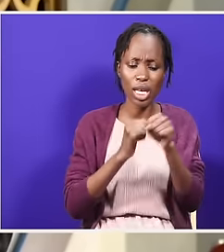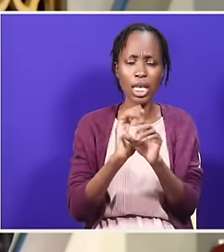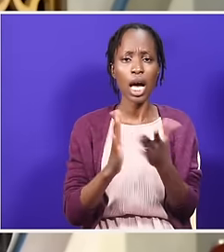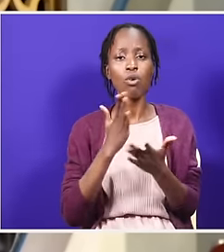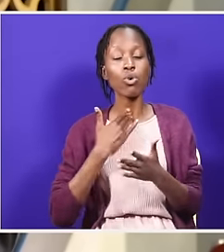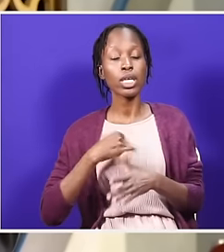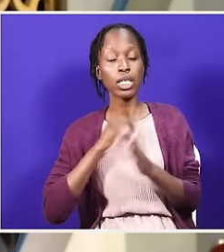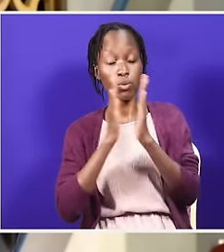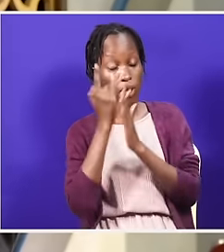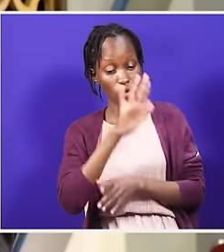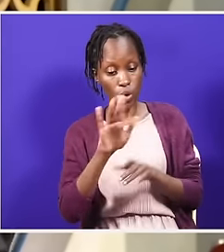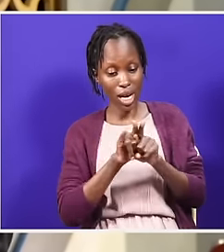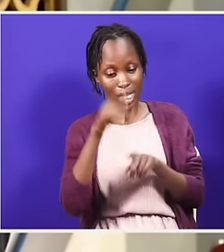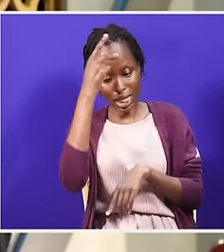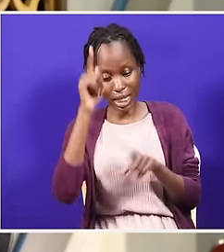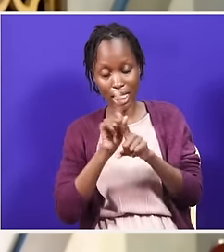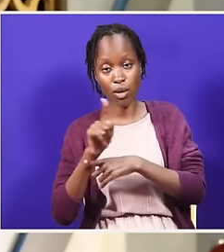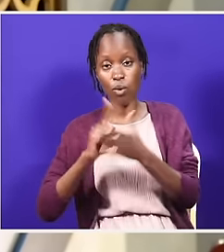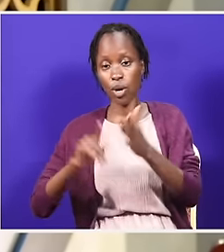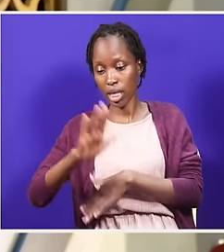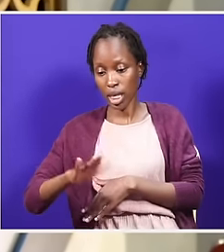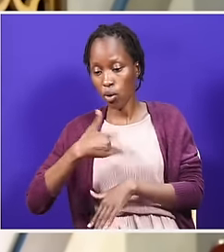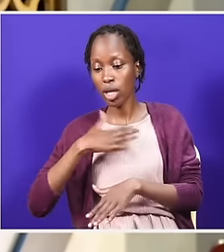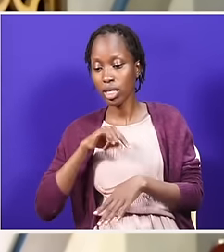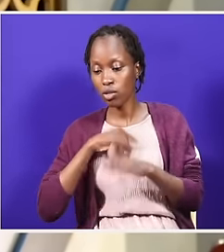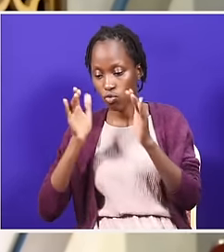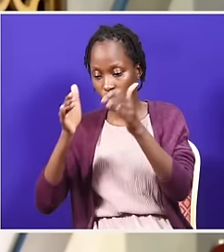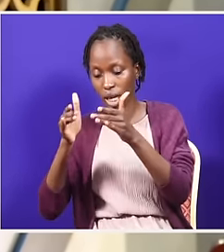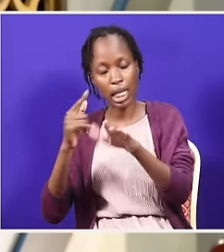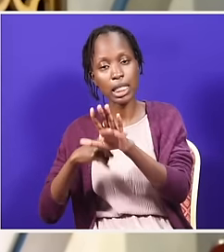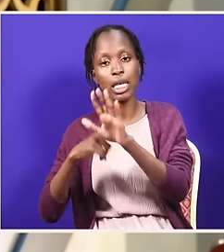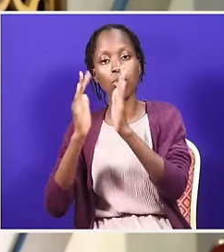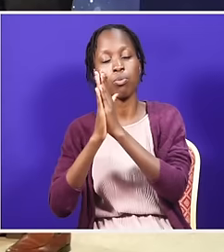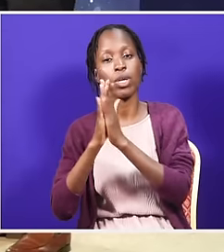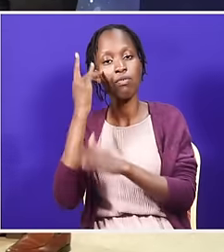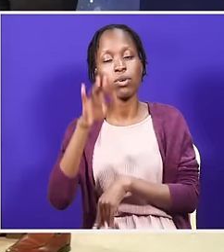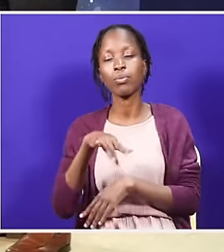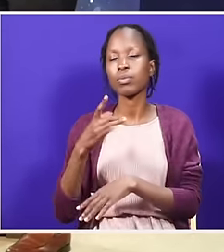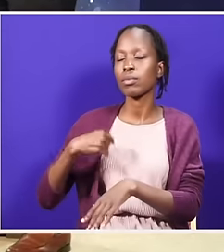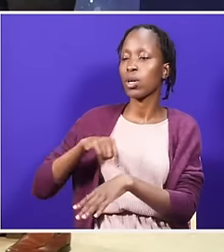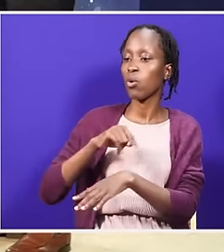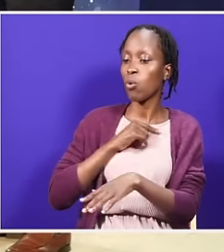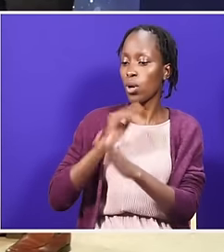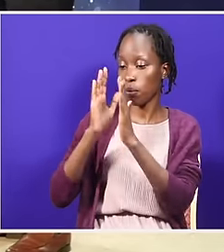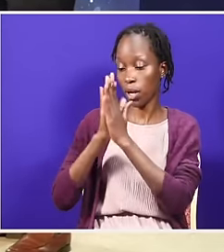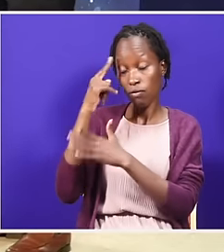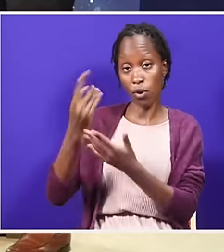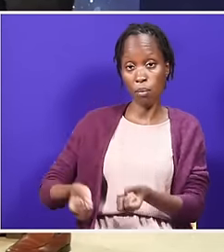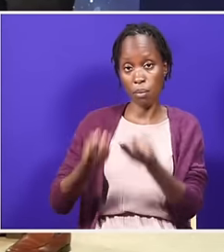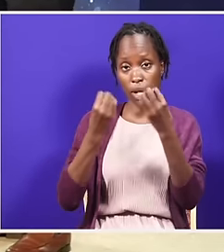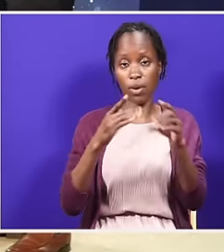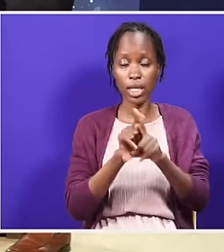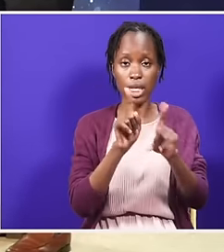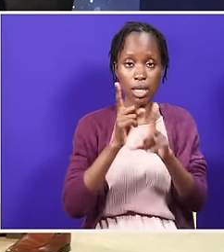pray for you? And what are the areas that you'd like us to sort of focus on as we remember you? Well, we're looking for breakthroughs. Mm-hmm. You